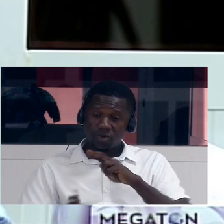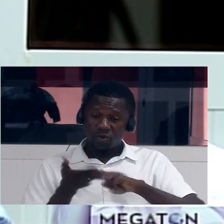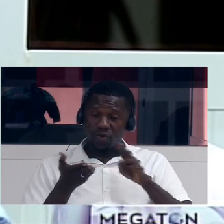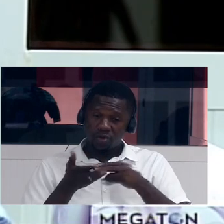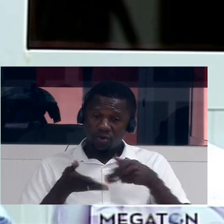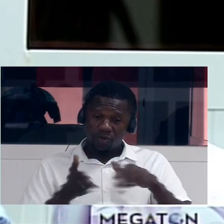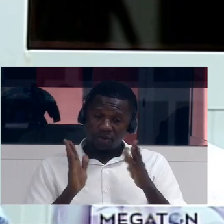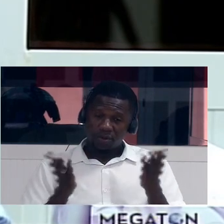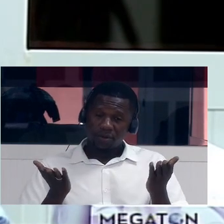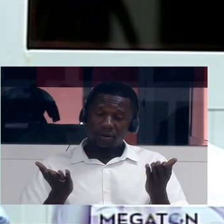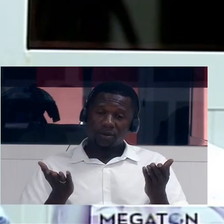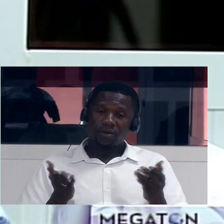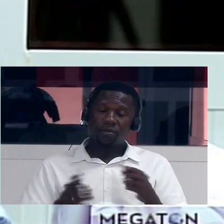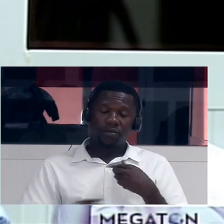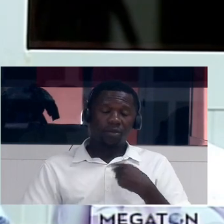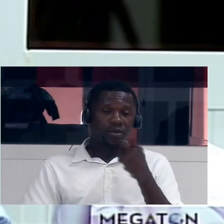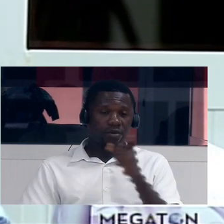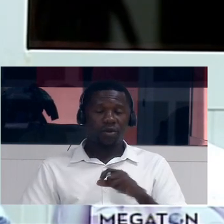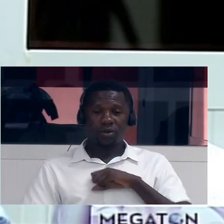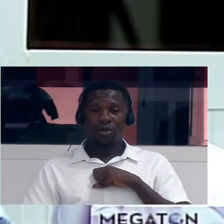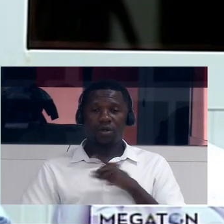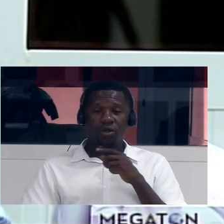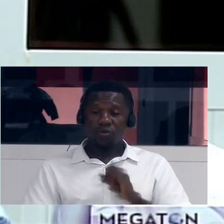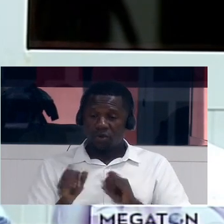No. I personally did not.